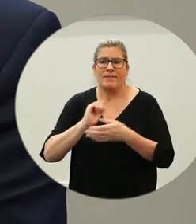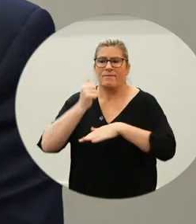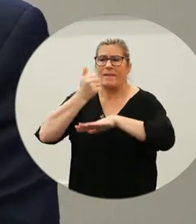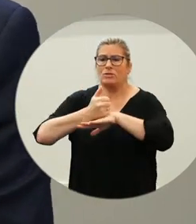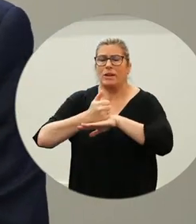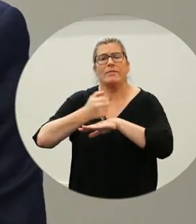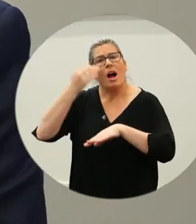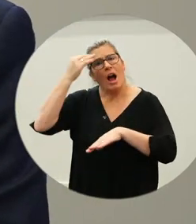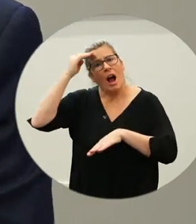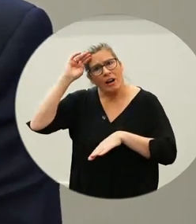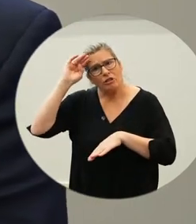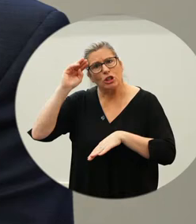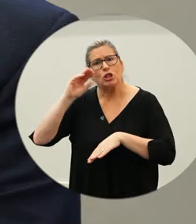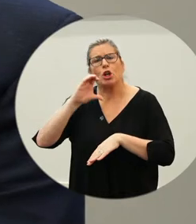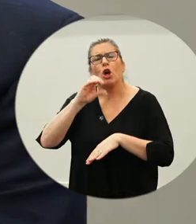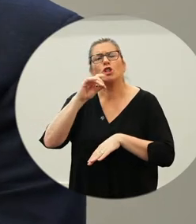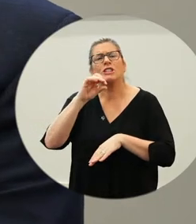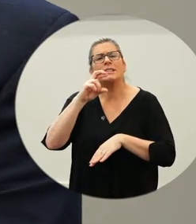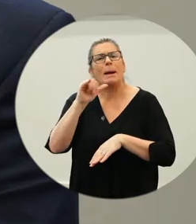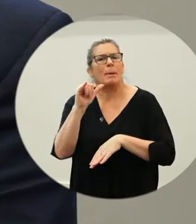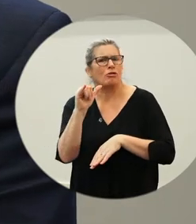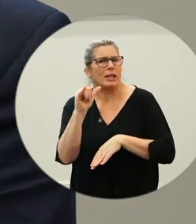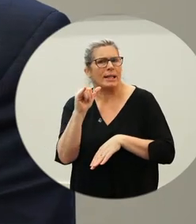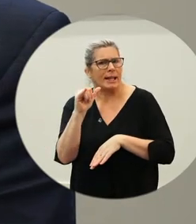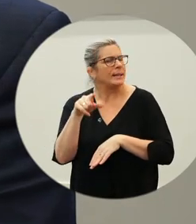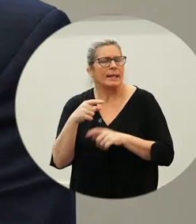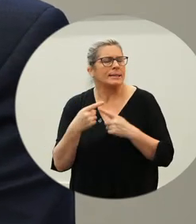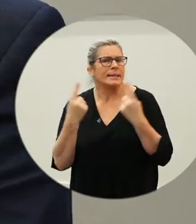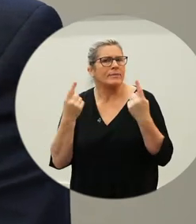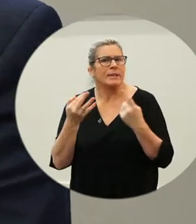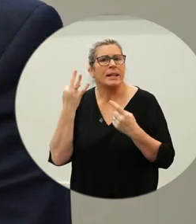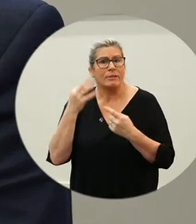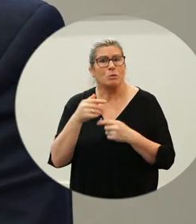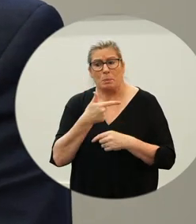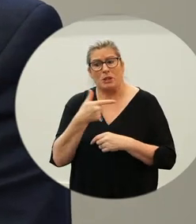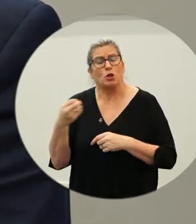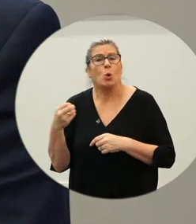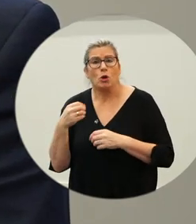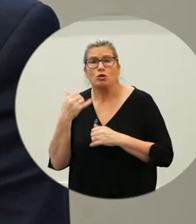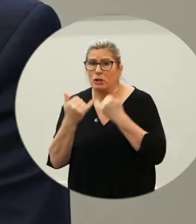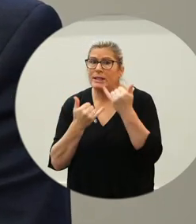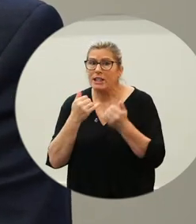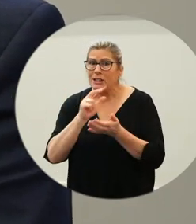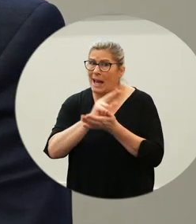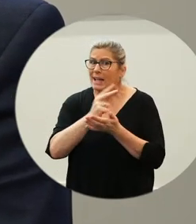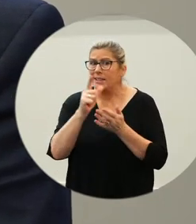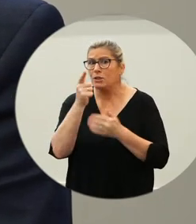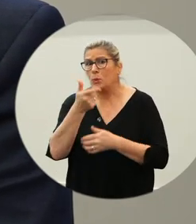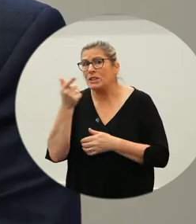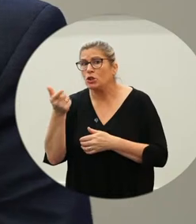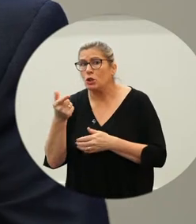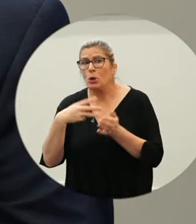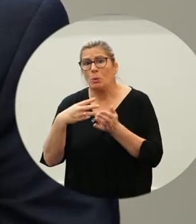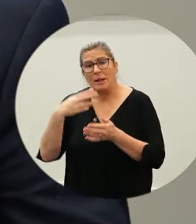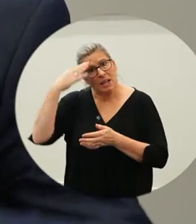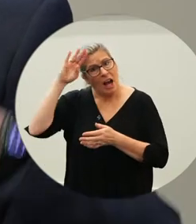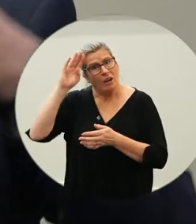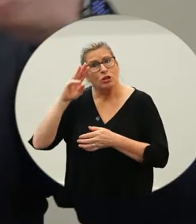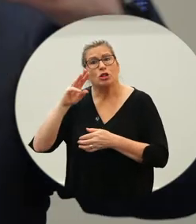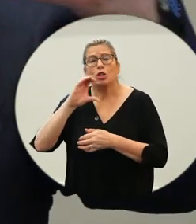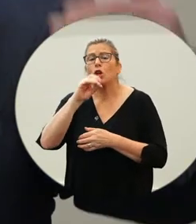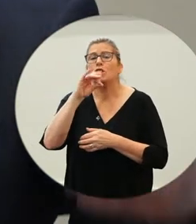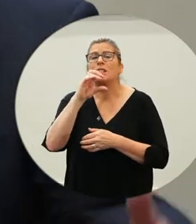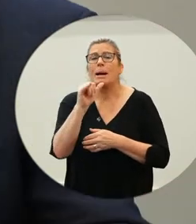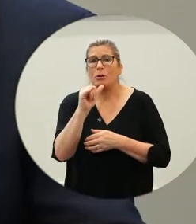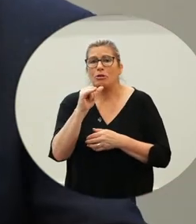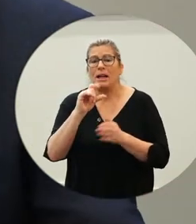of the Irish Constabulary, which is actually, if we were celebrating it, it would be 200 years, 1822, when the Irish Constabulary, later to